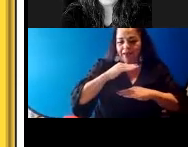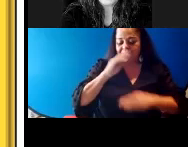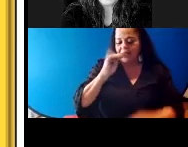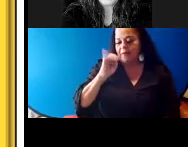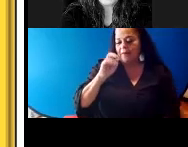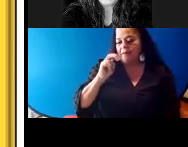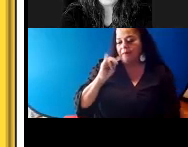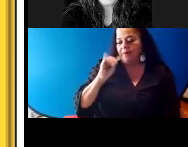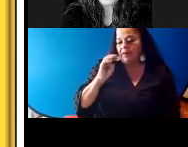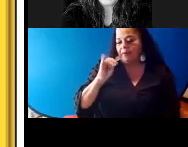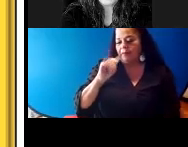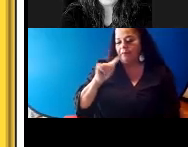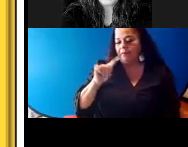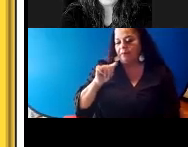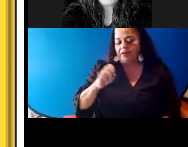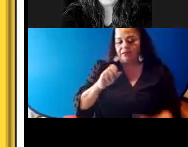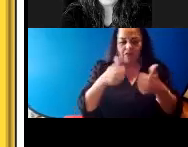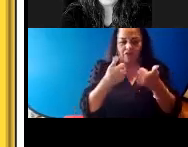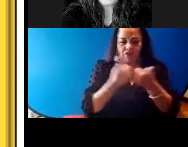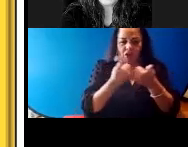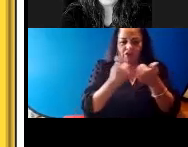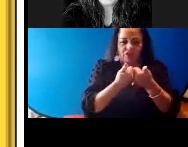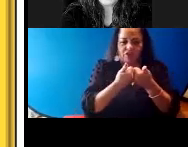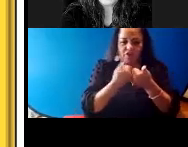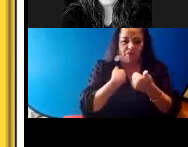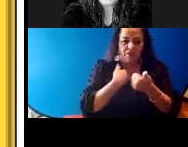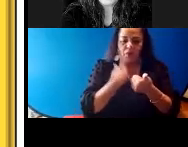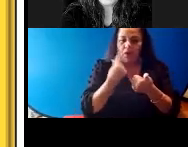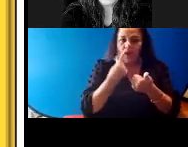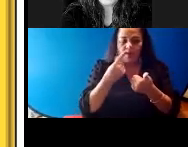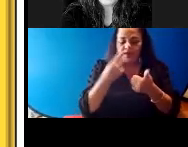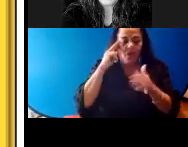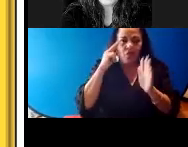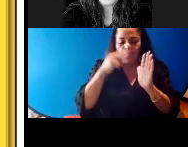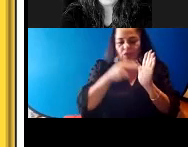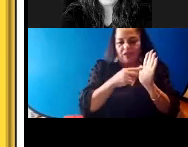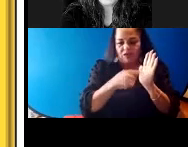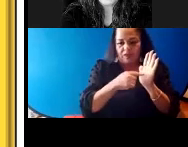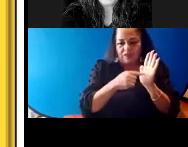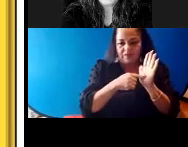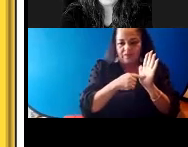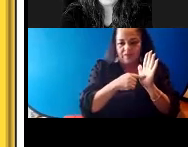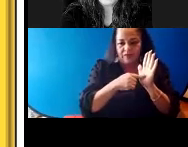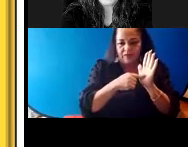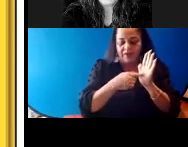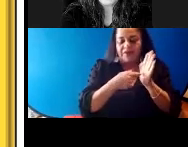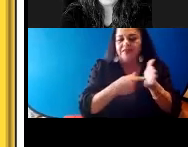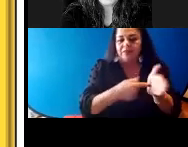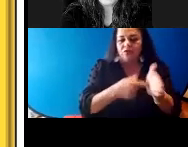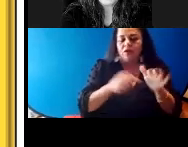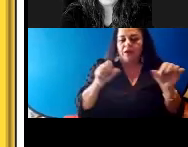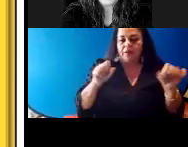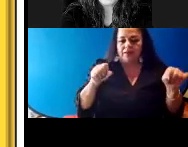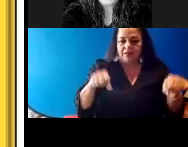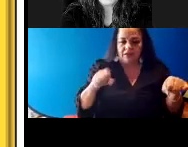the challenge with this, but that's something we always look into, culture of inquiry and vision. Demonstrated capacity for equity reform, right? So